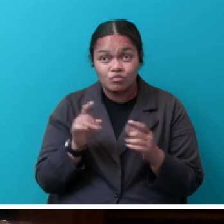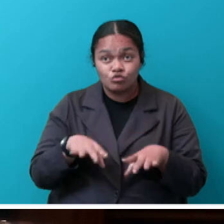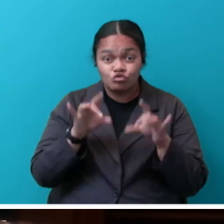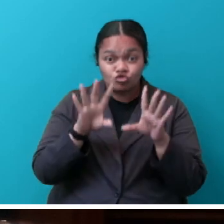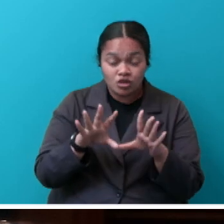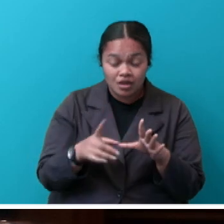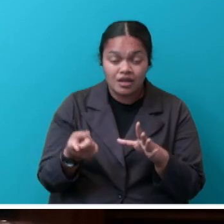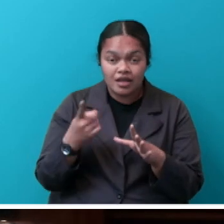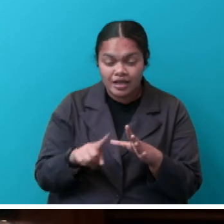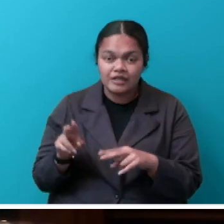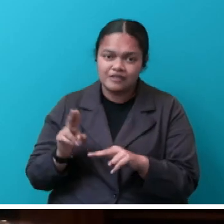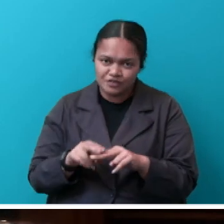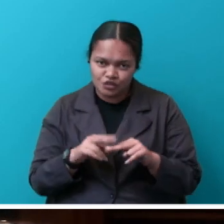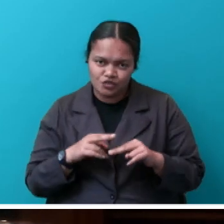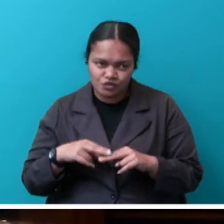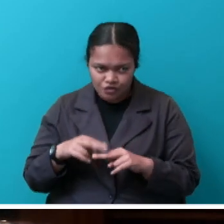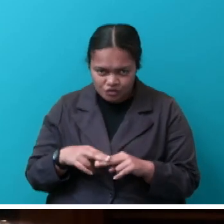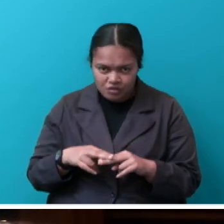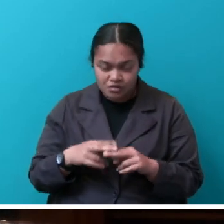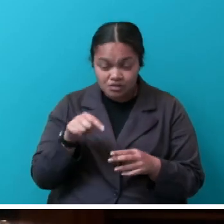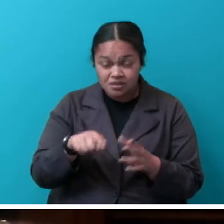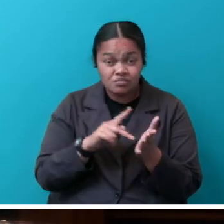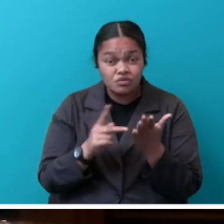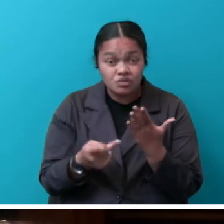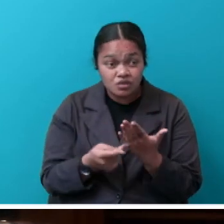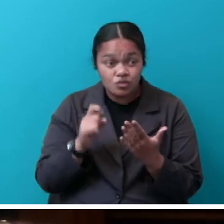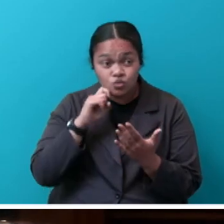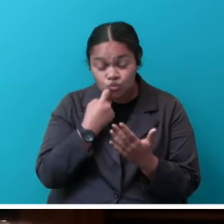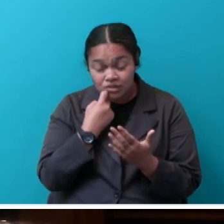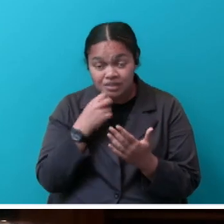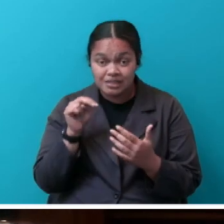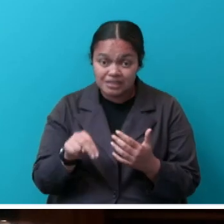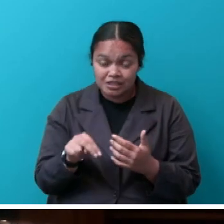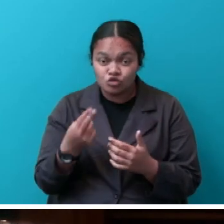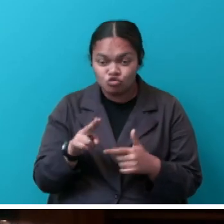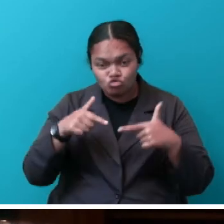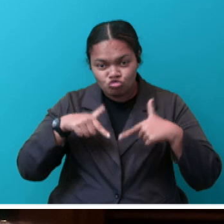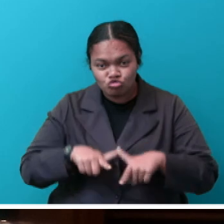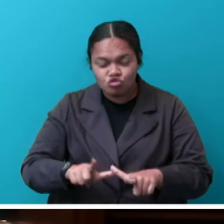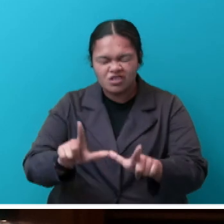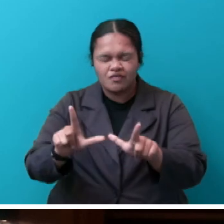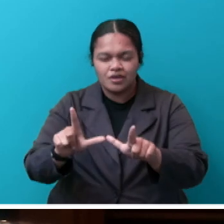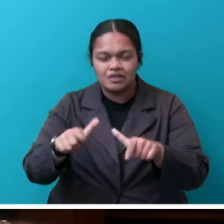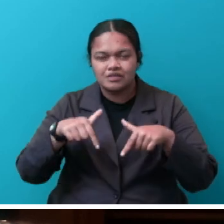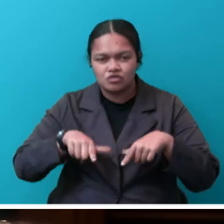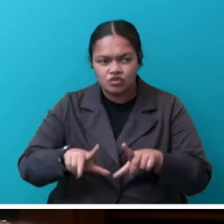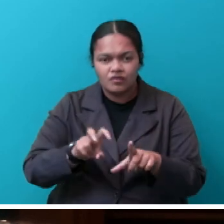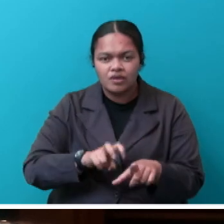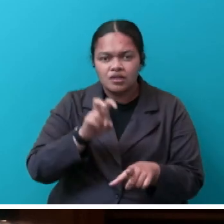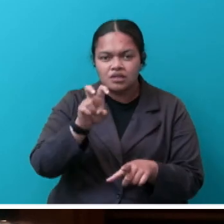Fiji. The initiative will eliminate the need to travel all the way to